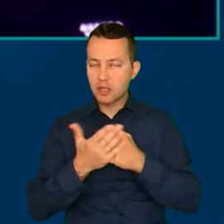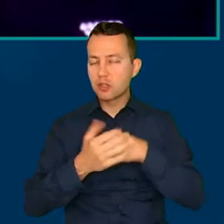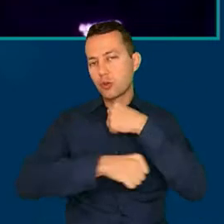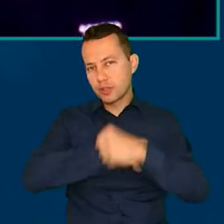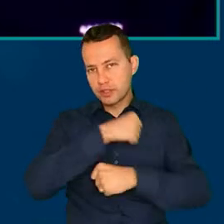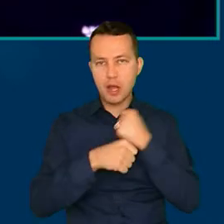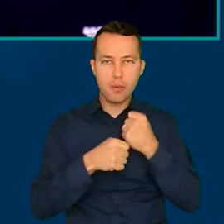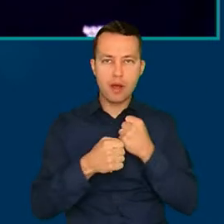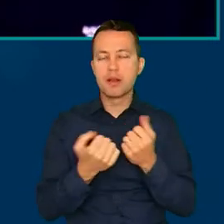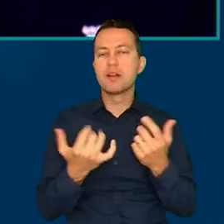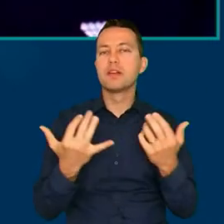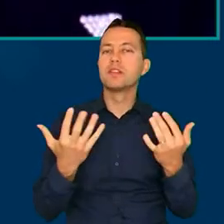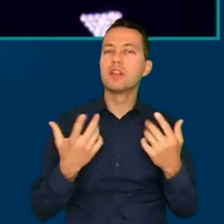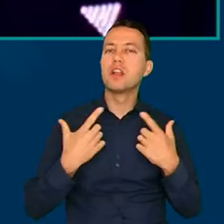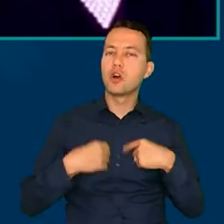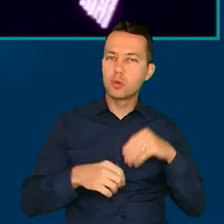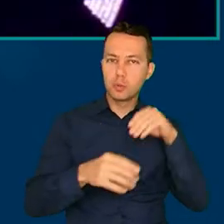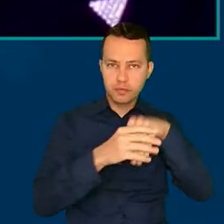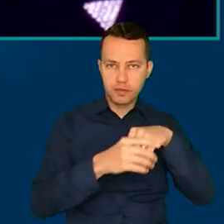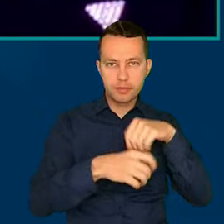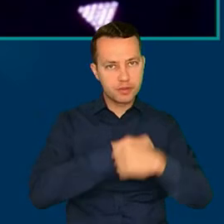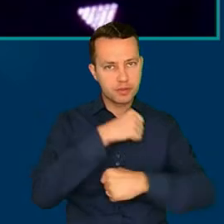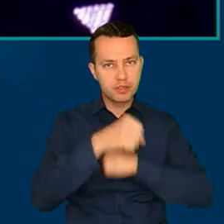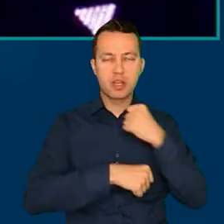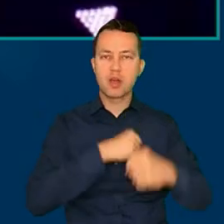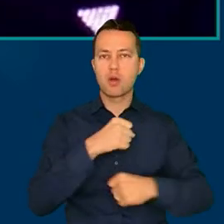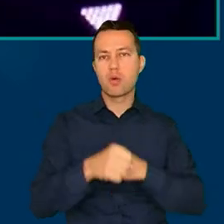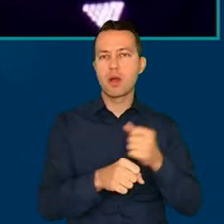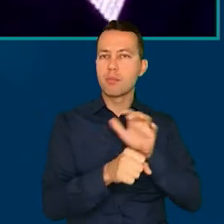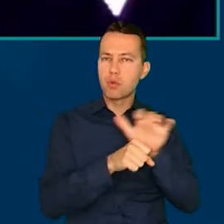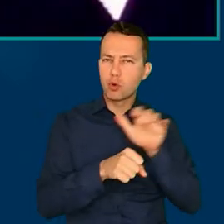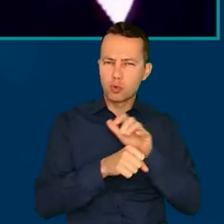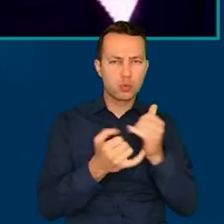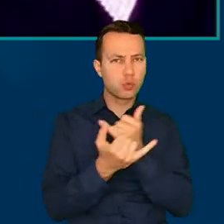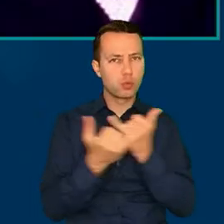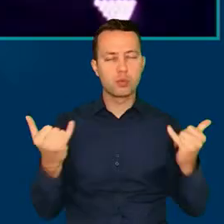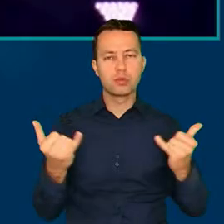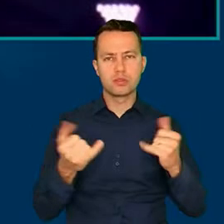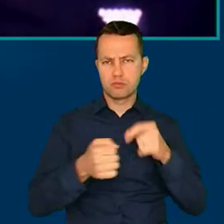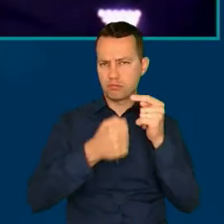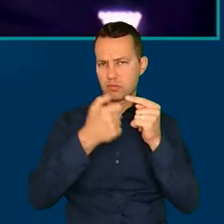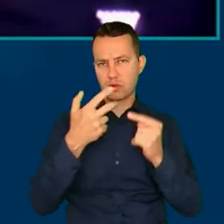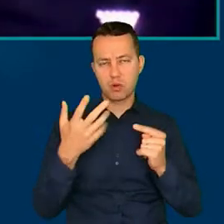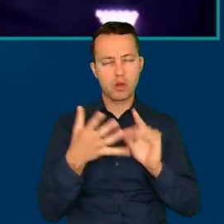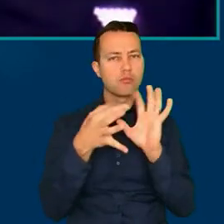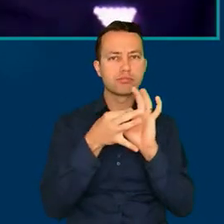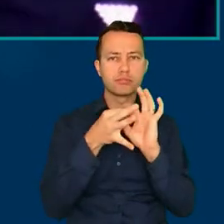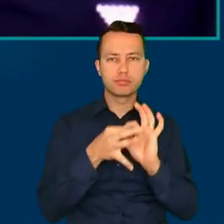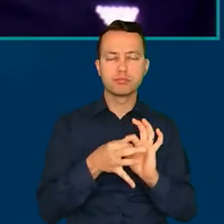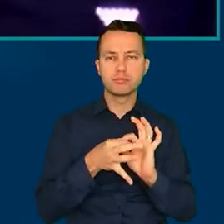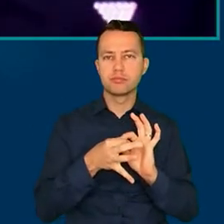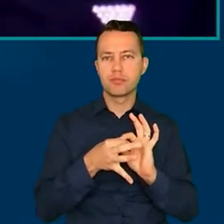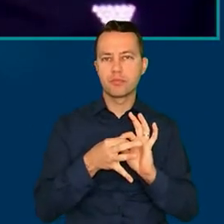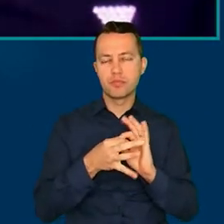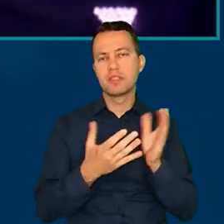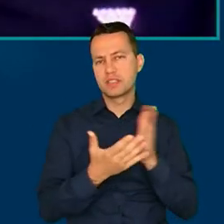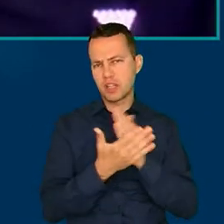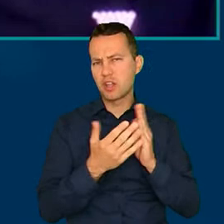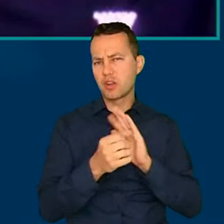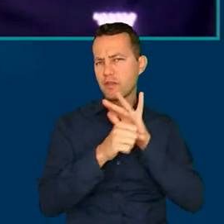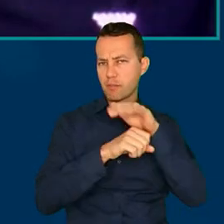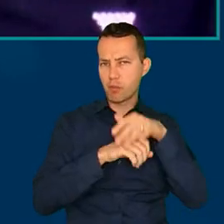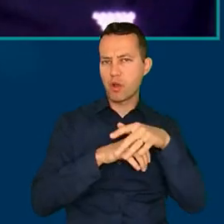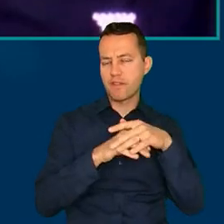linked to the sector, to the industry, and the number of producers and so on. Well, this will all